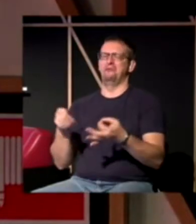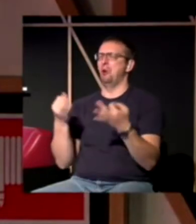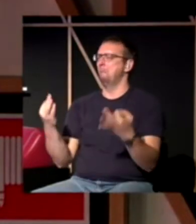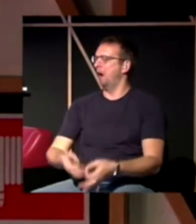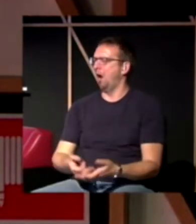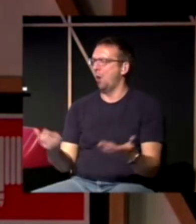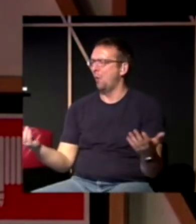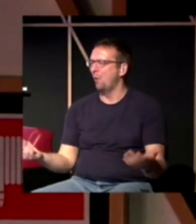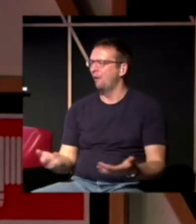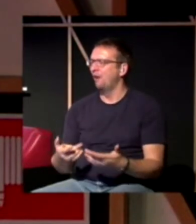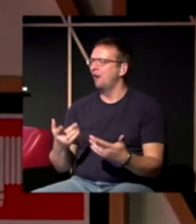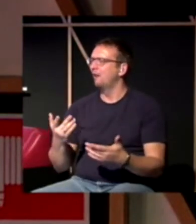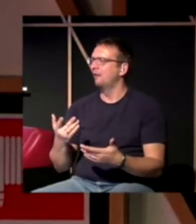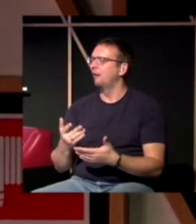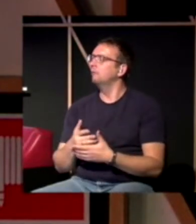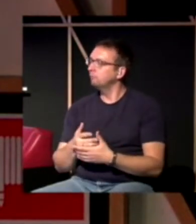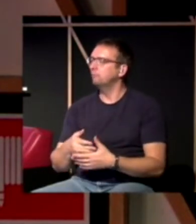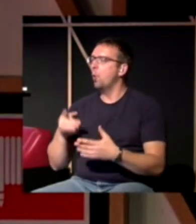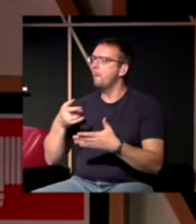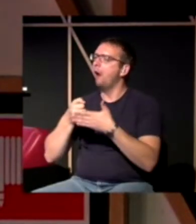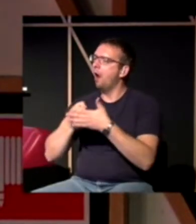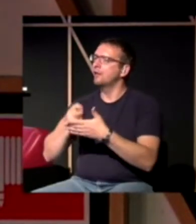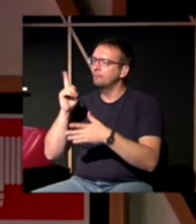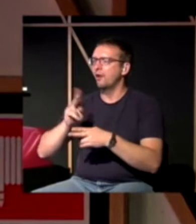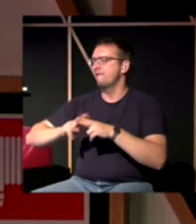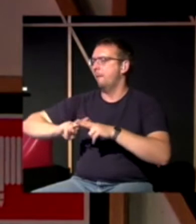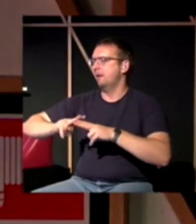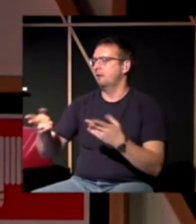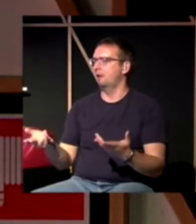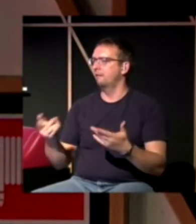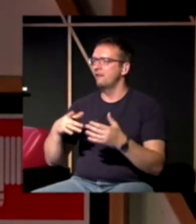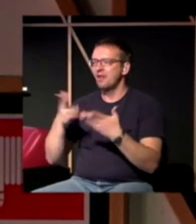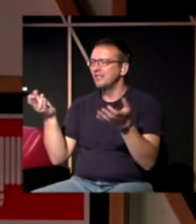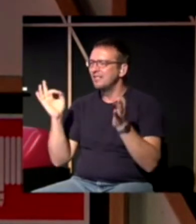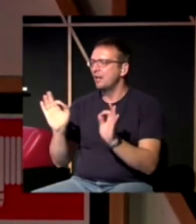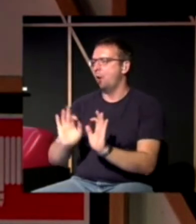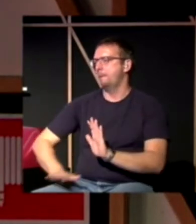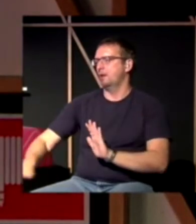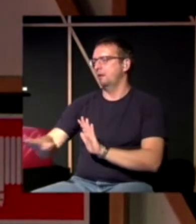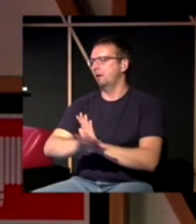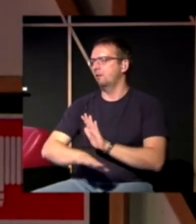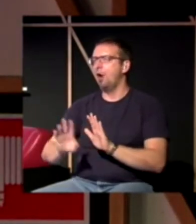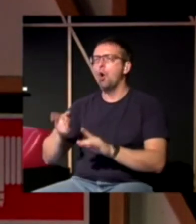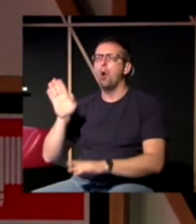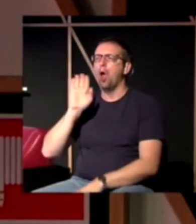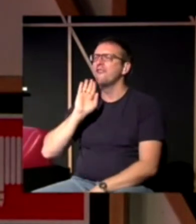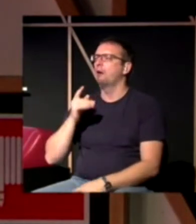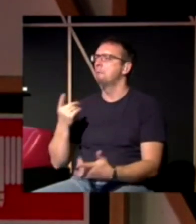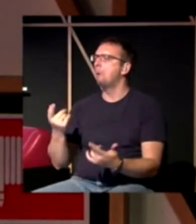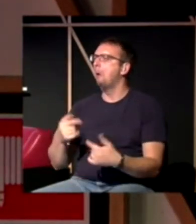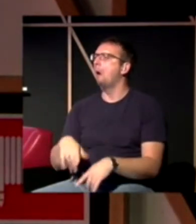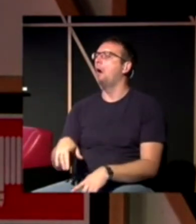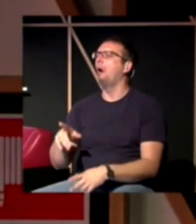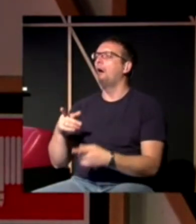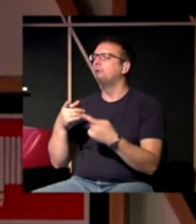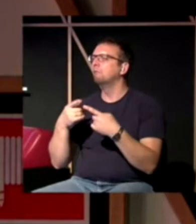I was volunteering at Doncaster. And I said, do you know what? Never, ever tell me that again. Because if it's one person or a million